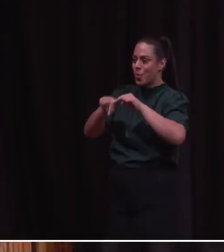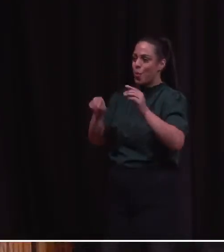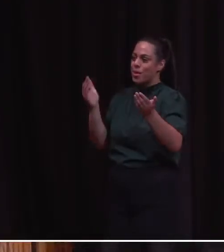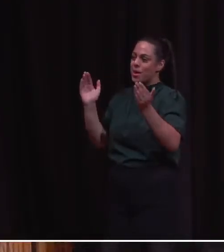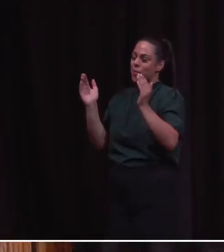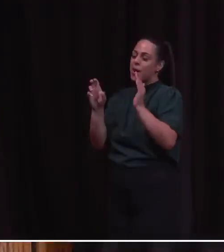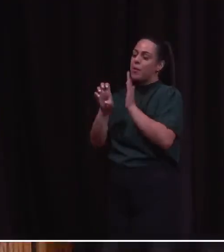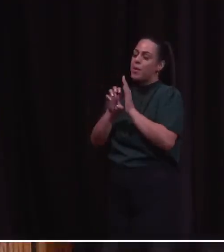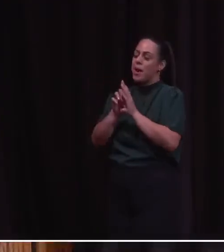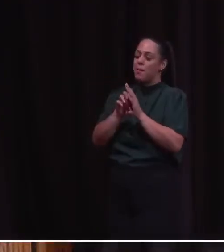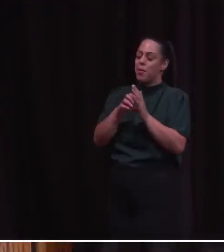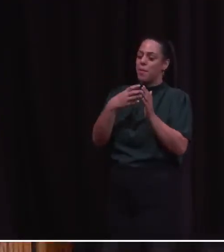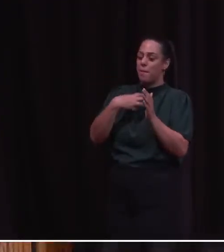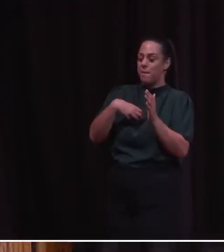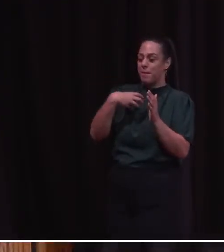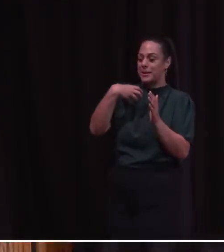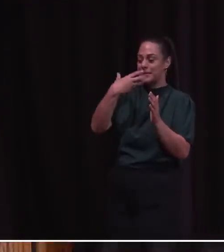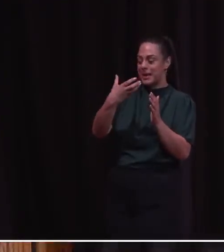Judith Butler,